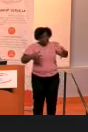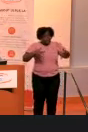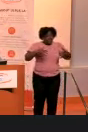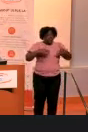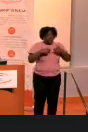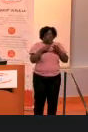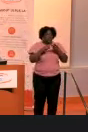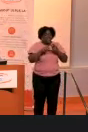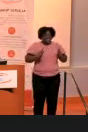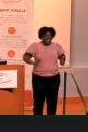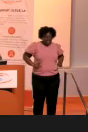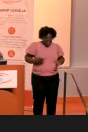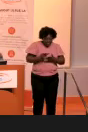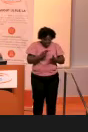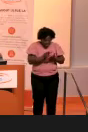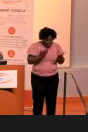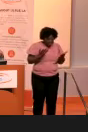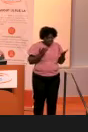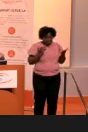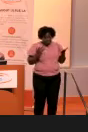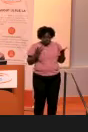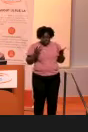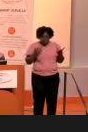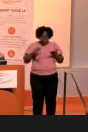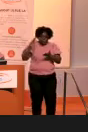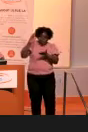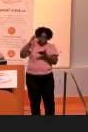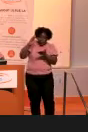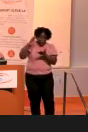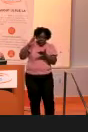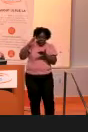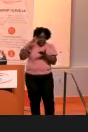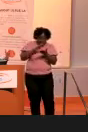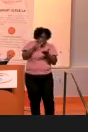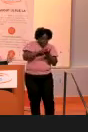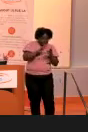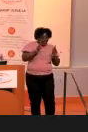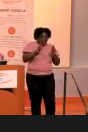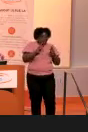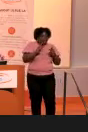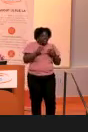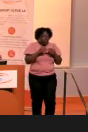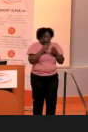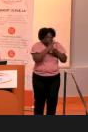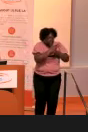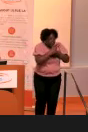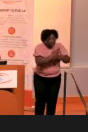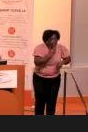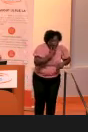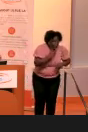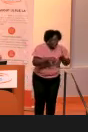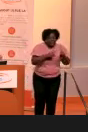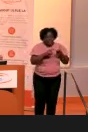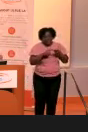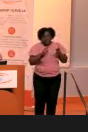went on to kidney failure. So could we just even be decreasing the risk of kidney failure because we're treating those comorbid conditions with